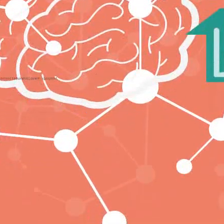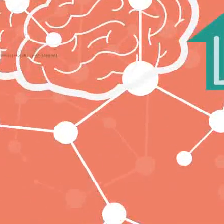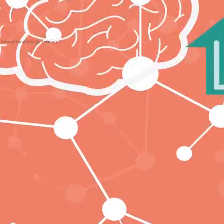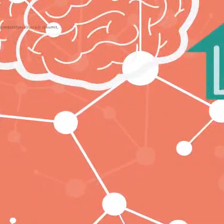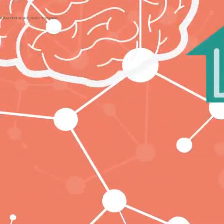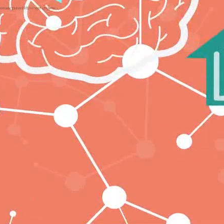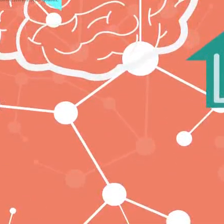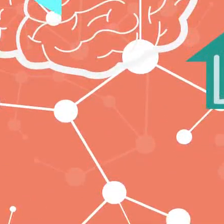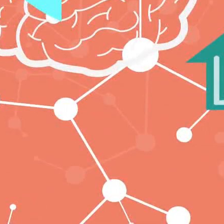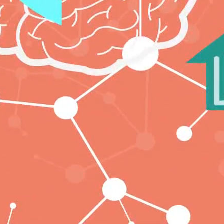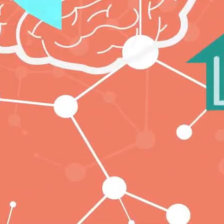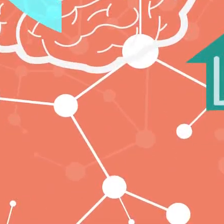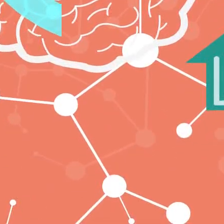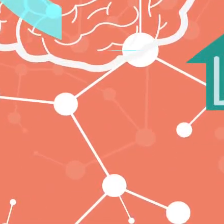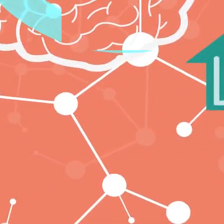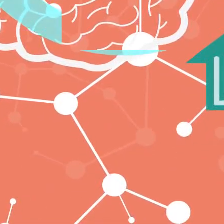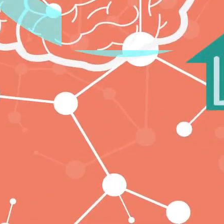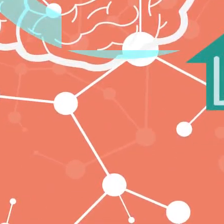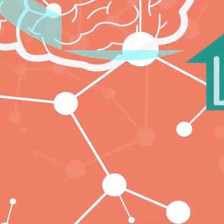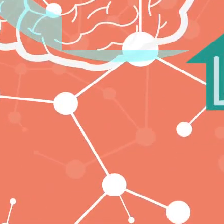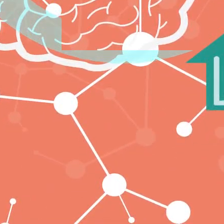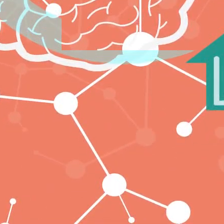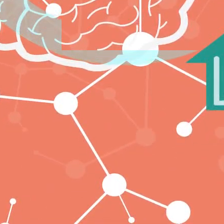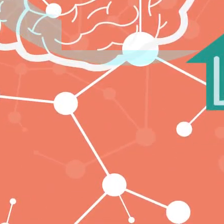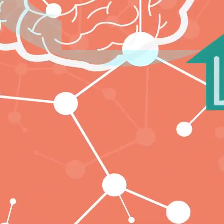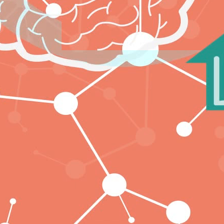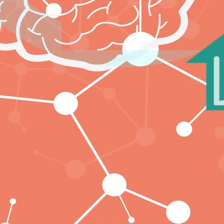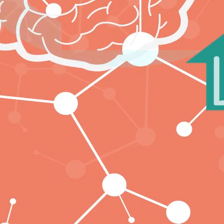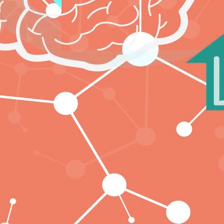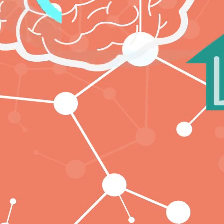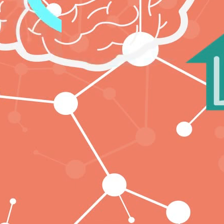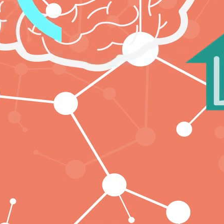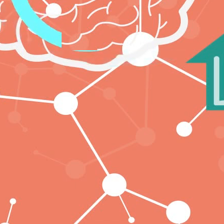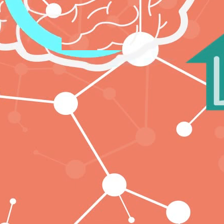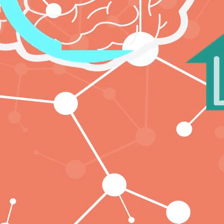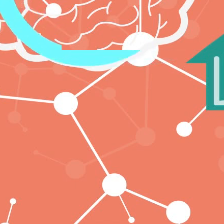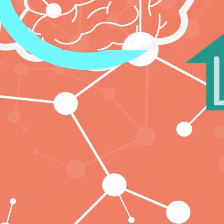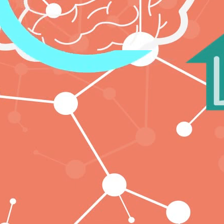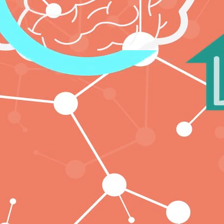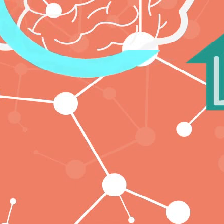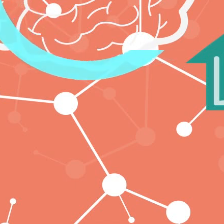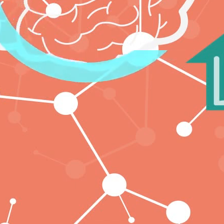Draw the diagram and incident ray, reflected